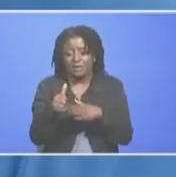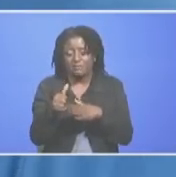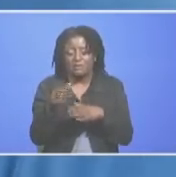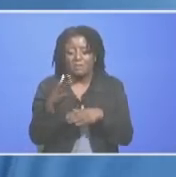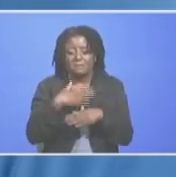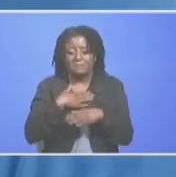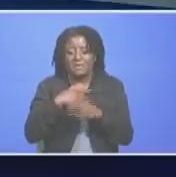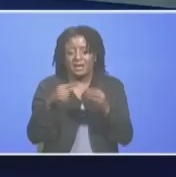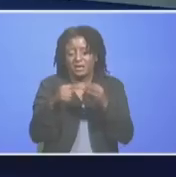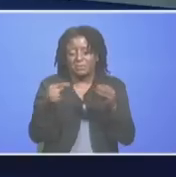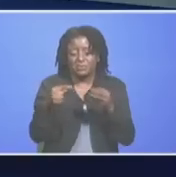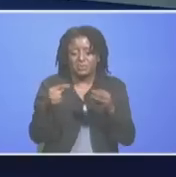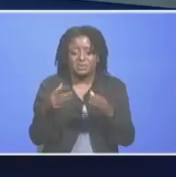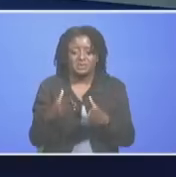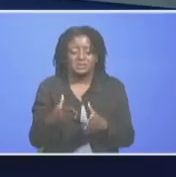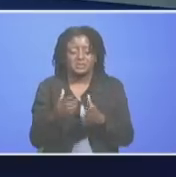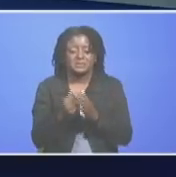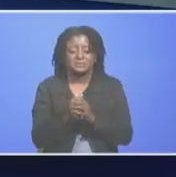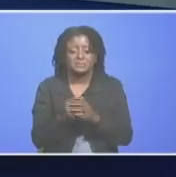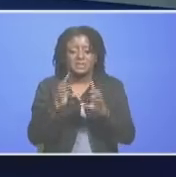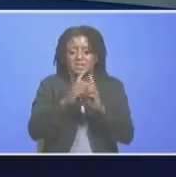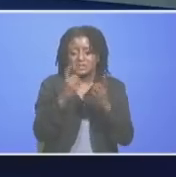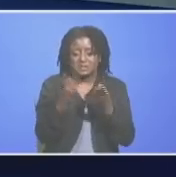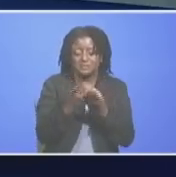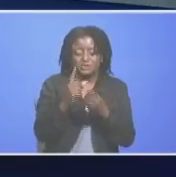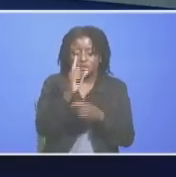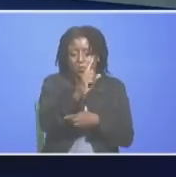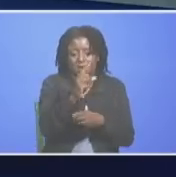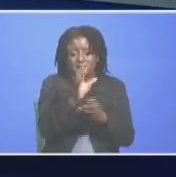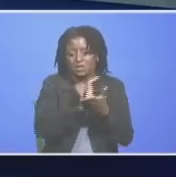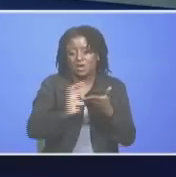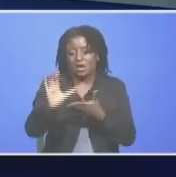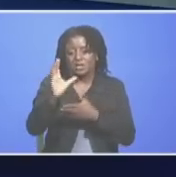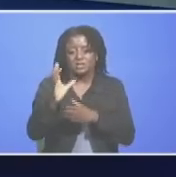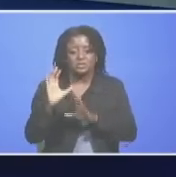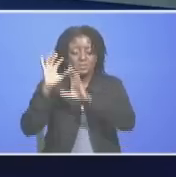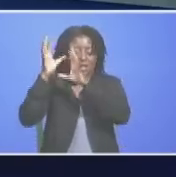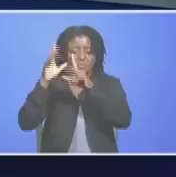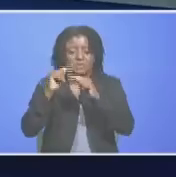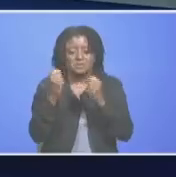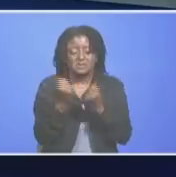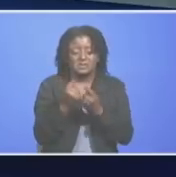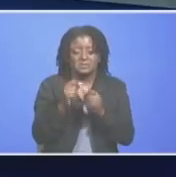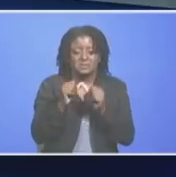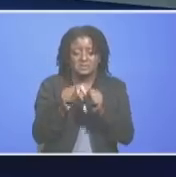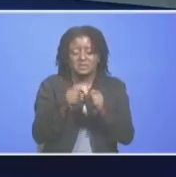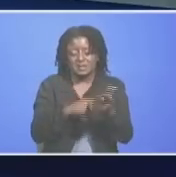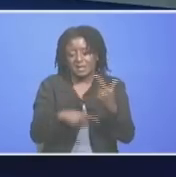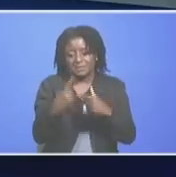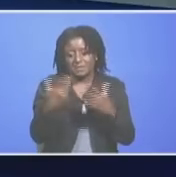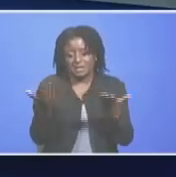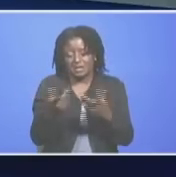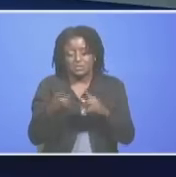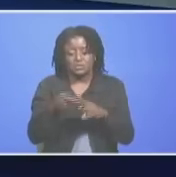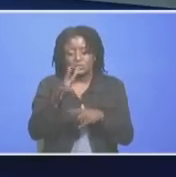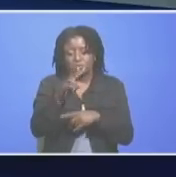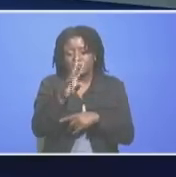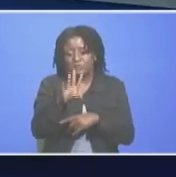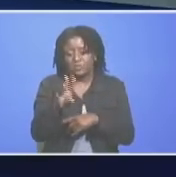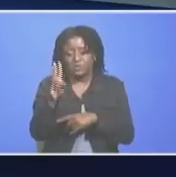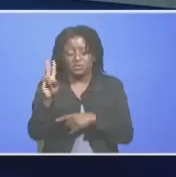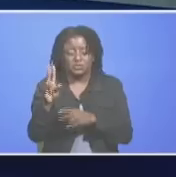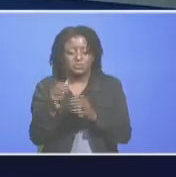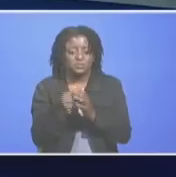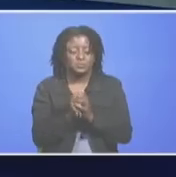get them. Division I college basketball teams still making their way here to the 242. Amajal Knowles has